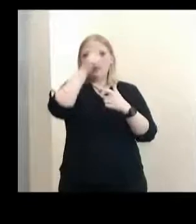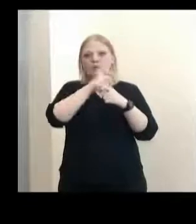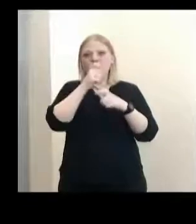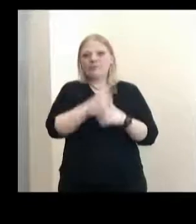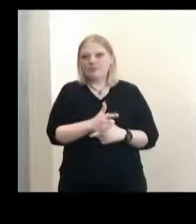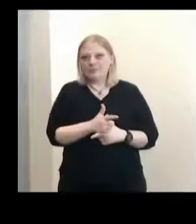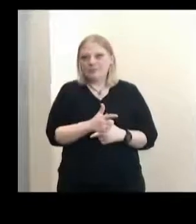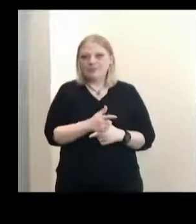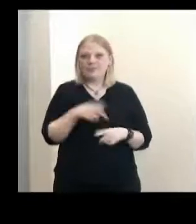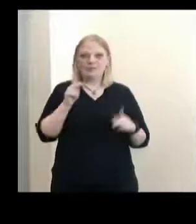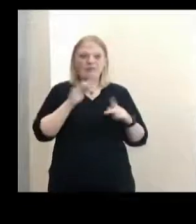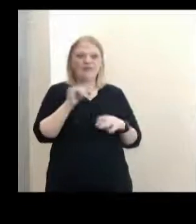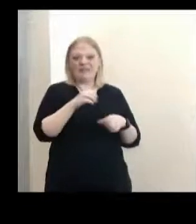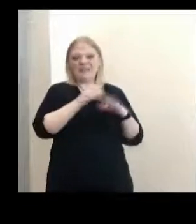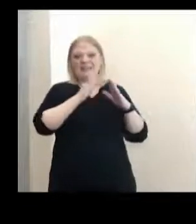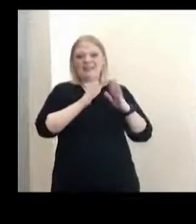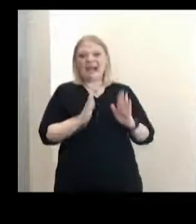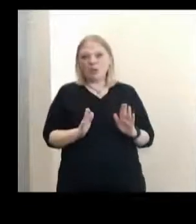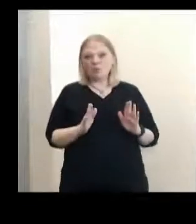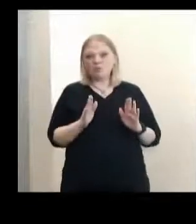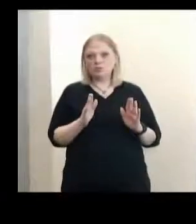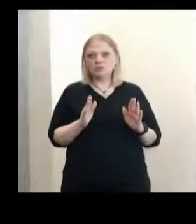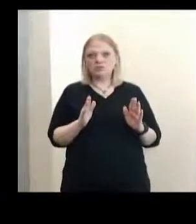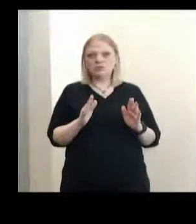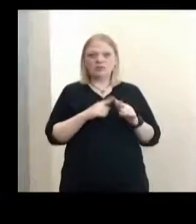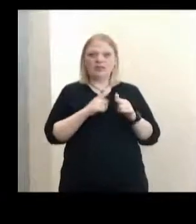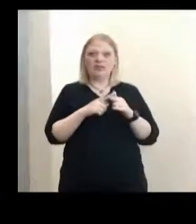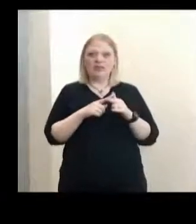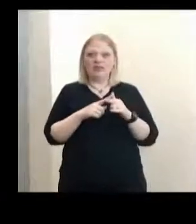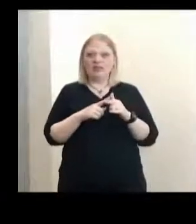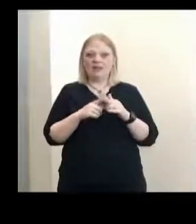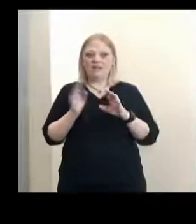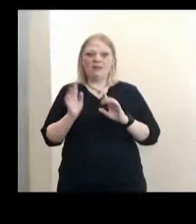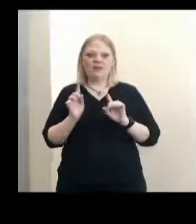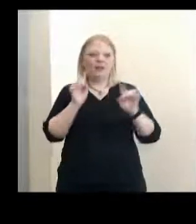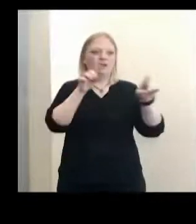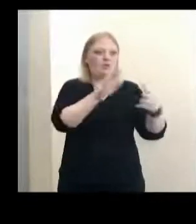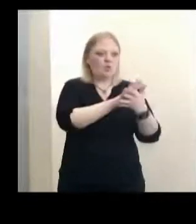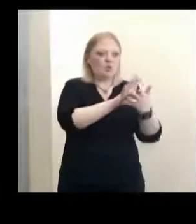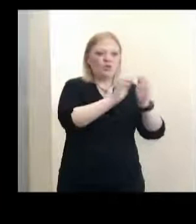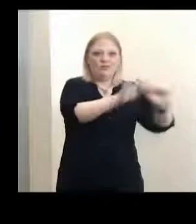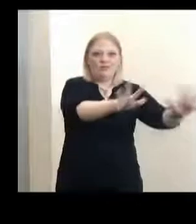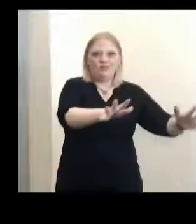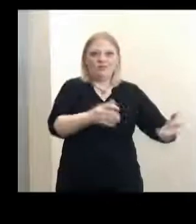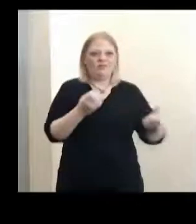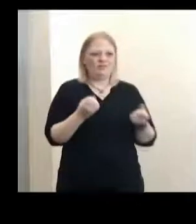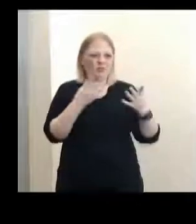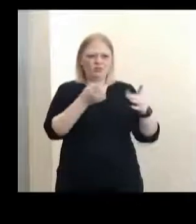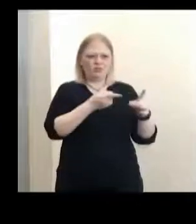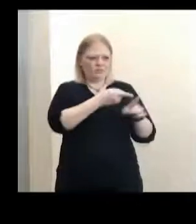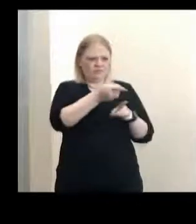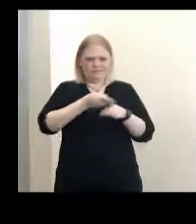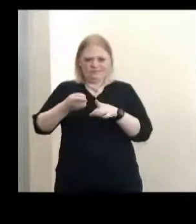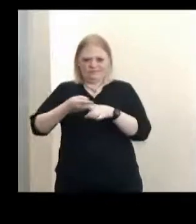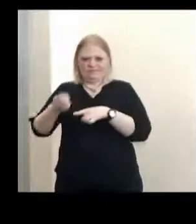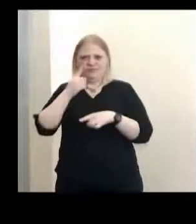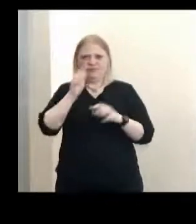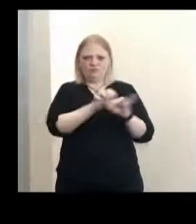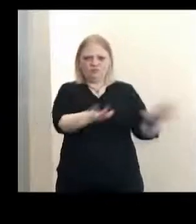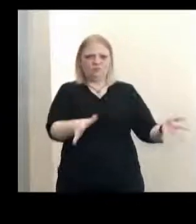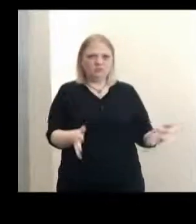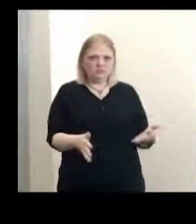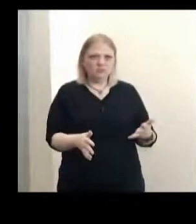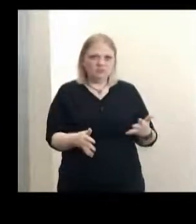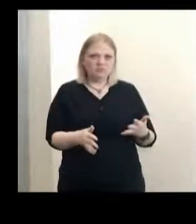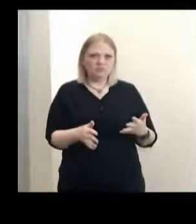people infected in the household, and they're bringing it into the school. So there are multiple sources of transmission, and that's why we have to be